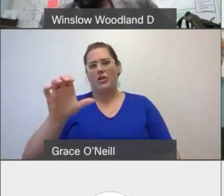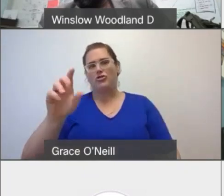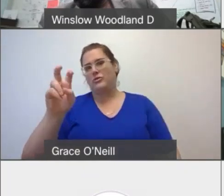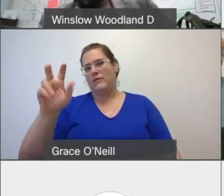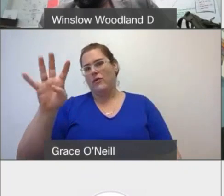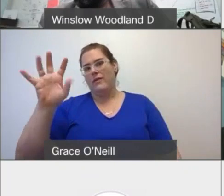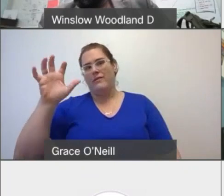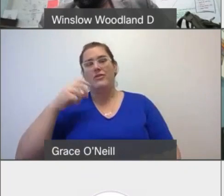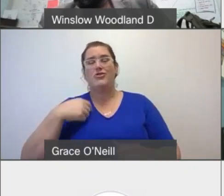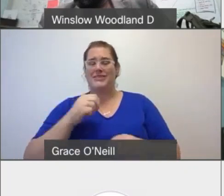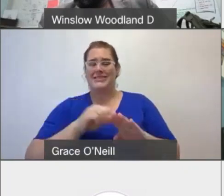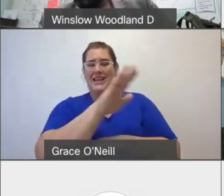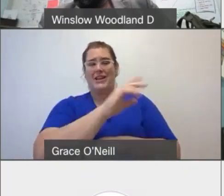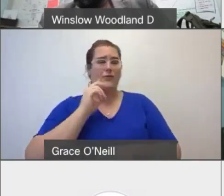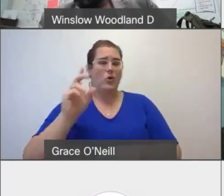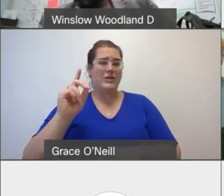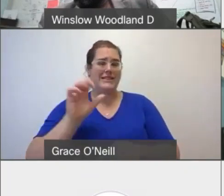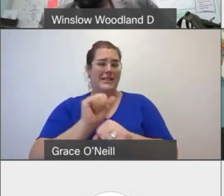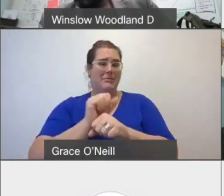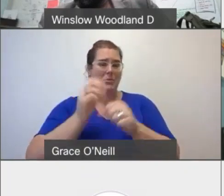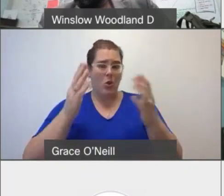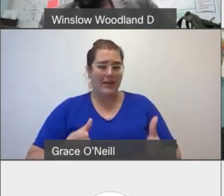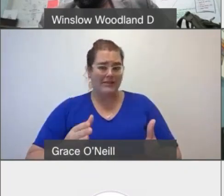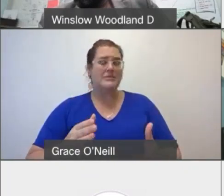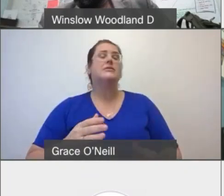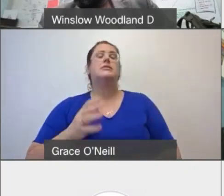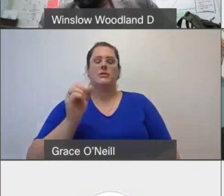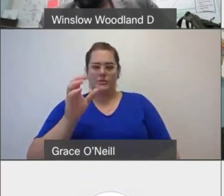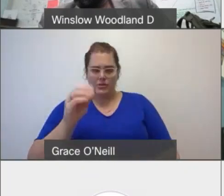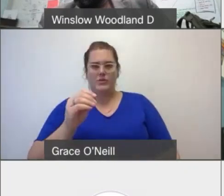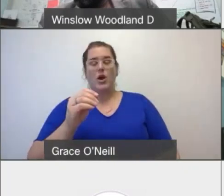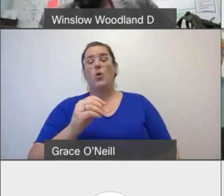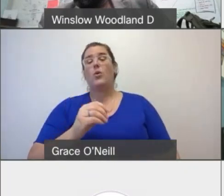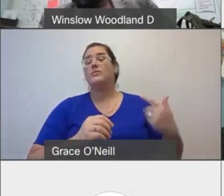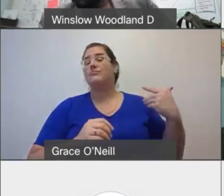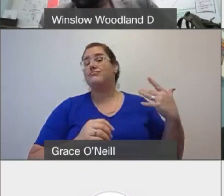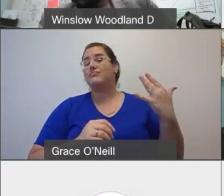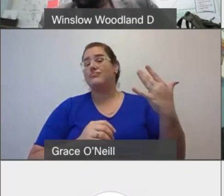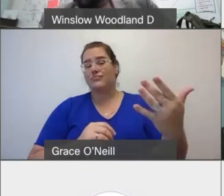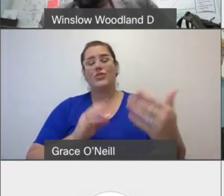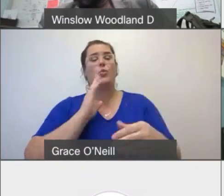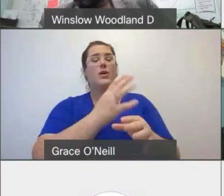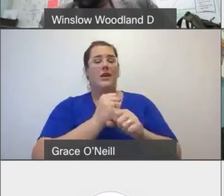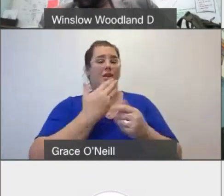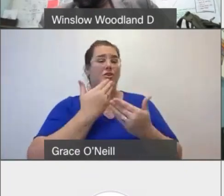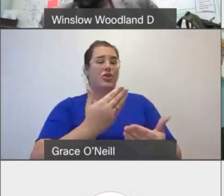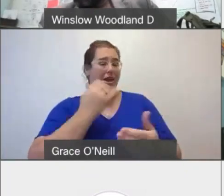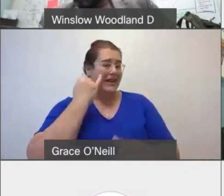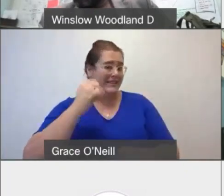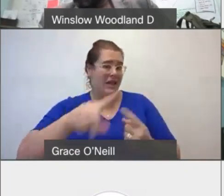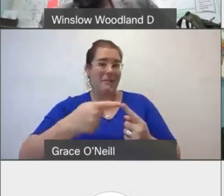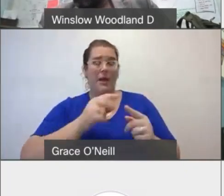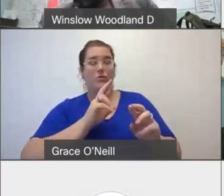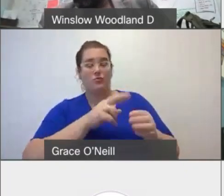district employees. And so we'll be getting a good idea from the results of those of how the district